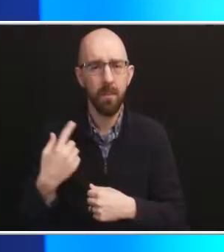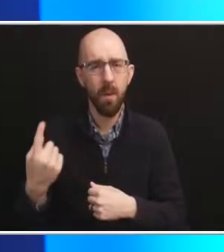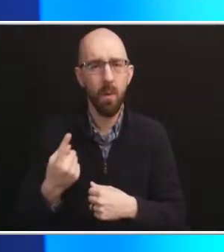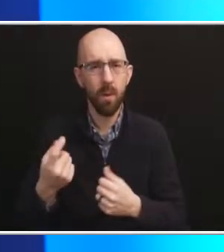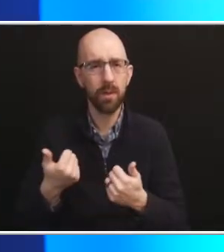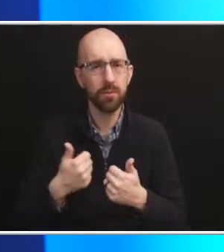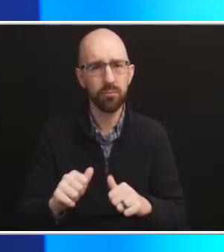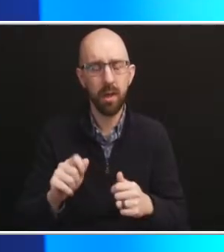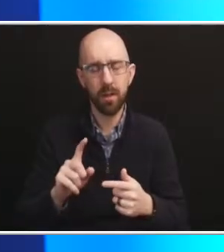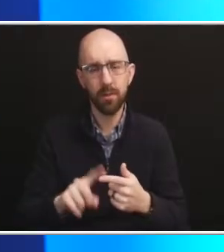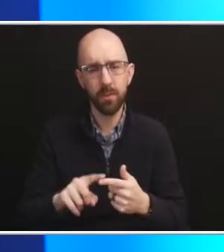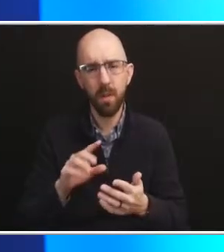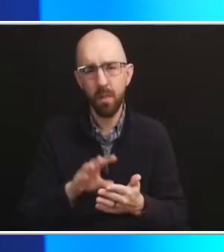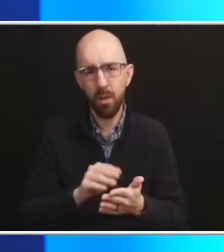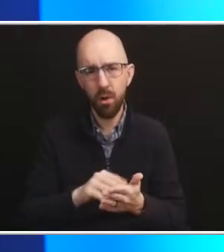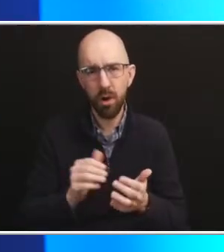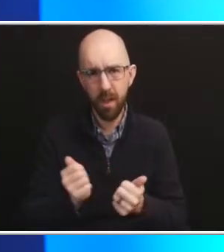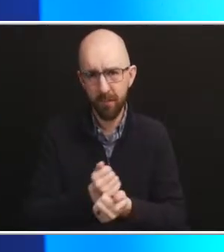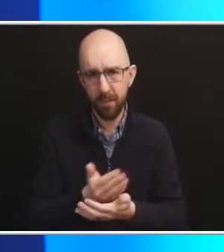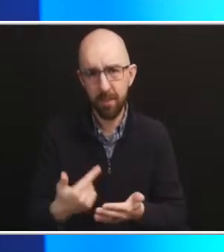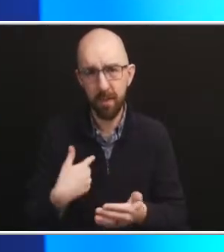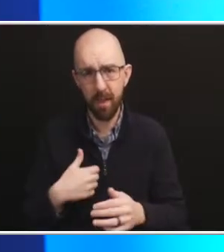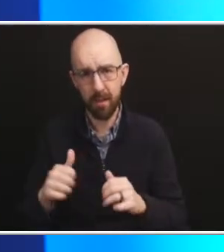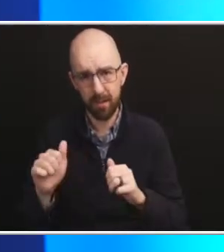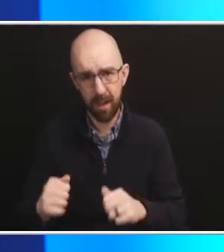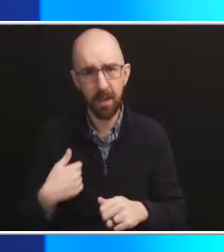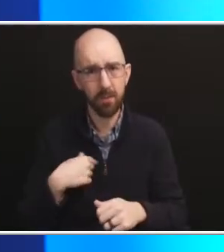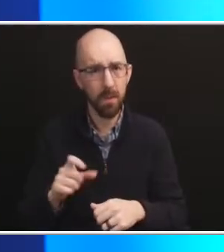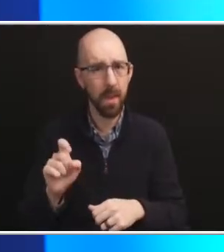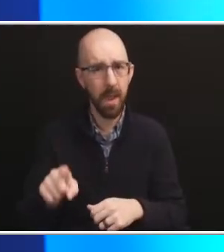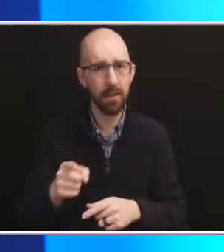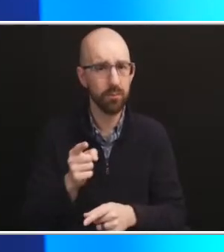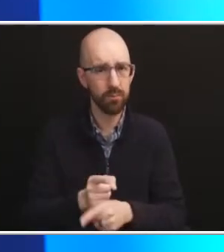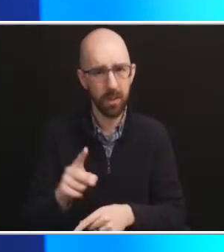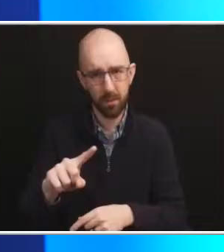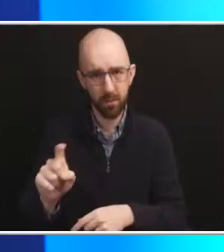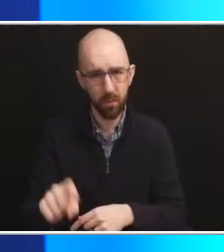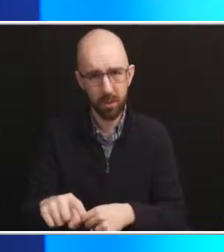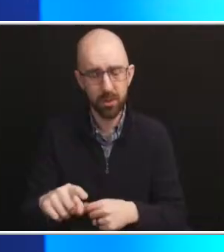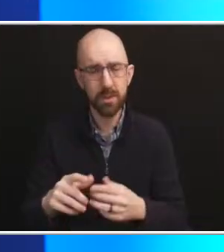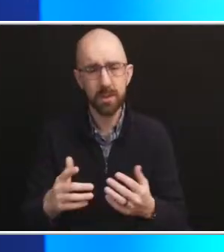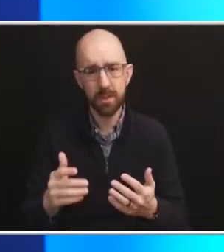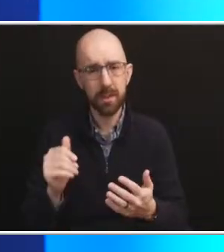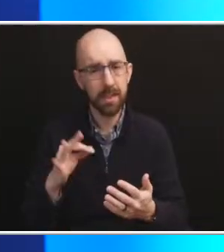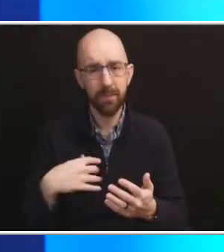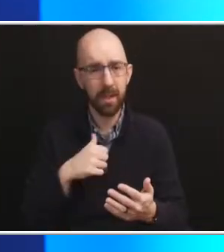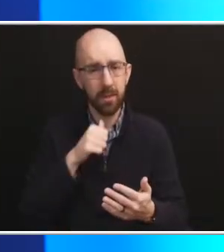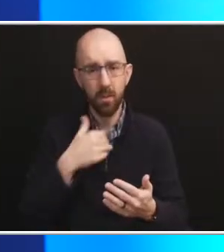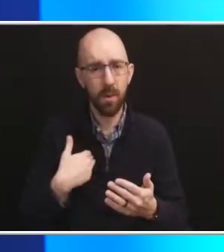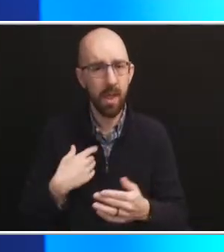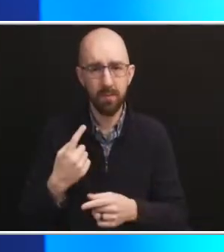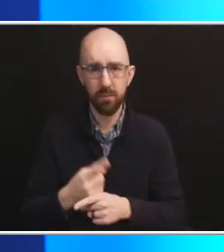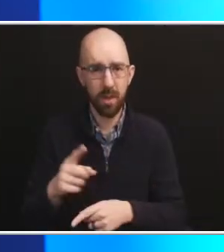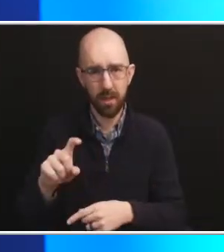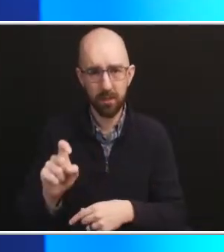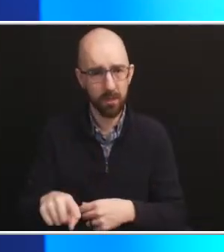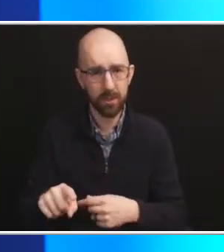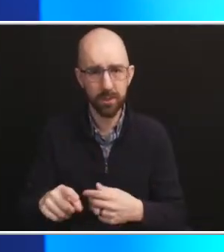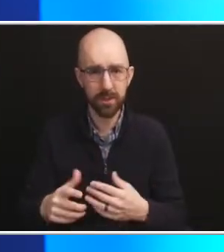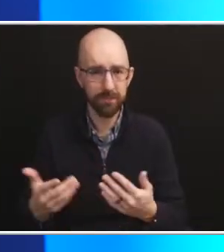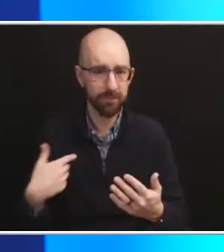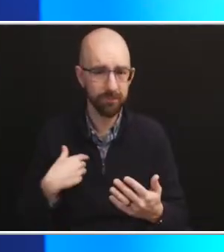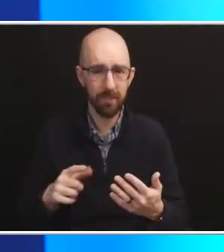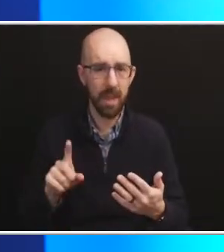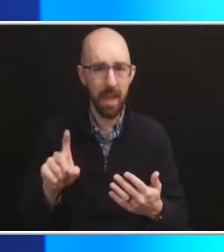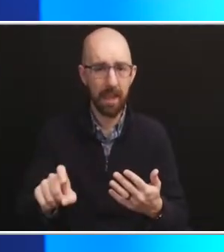to learn everything that I can, so I'm asking the right questions. If I don't have the right question, then asking them